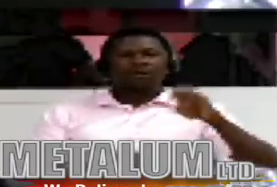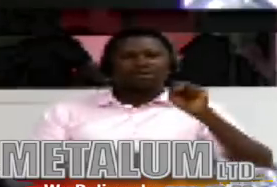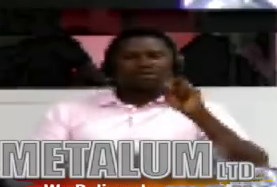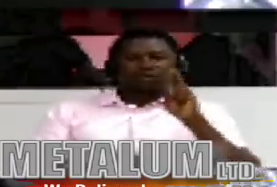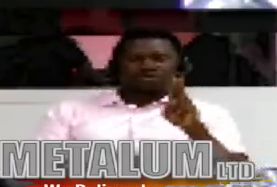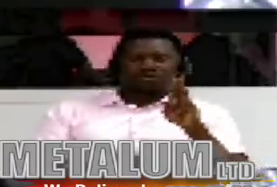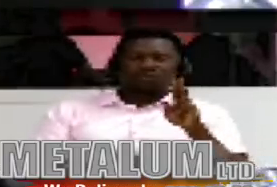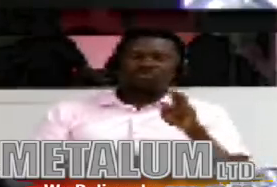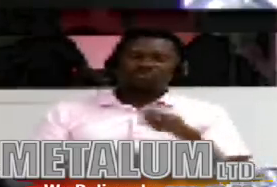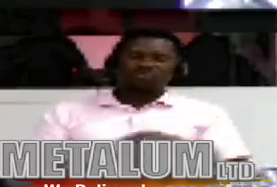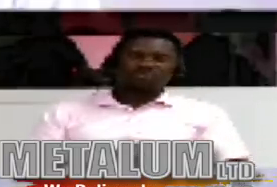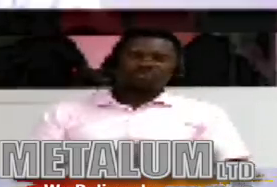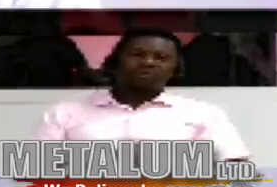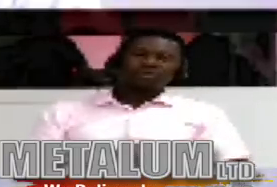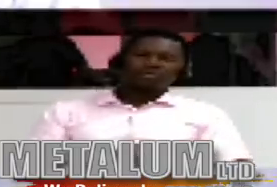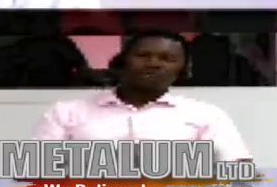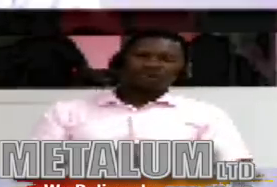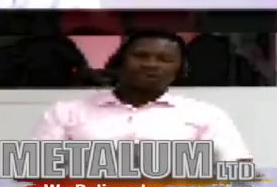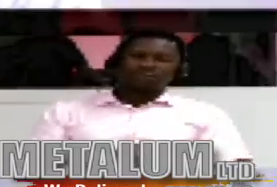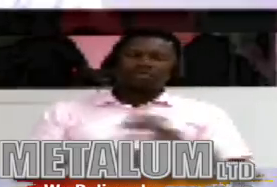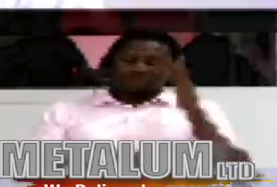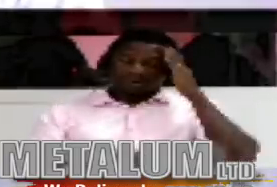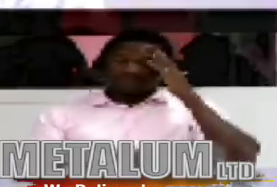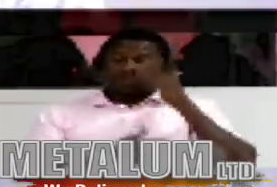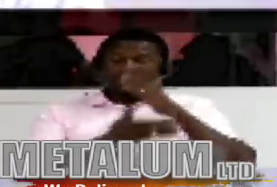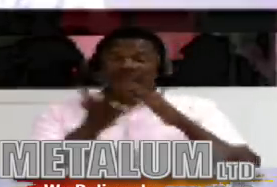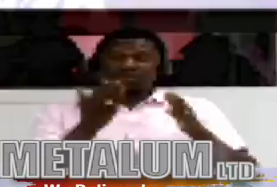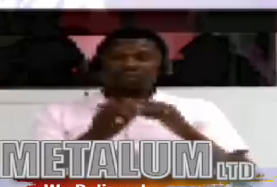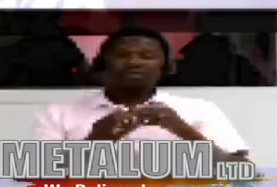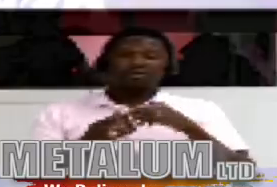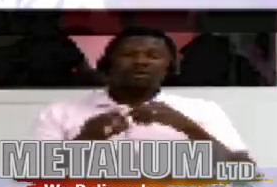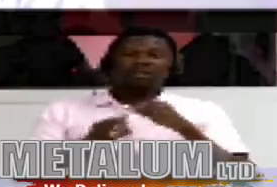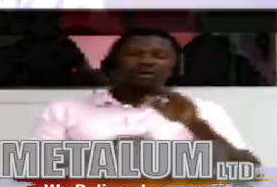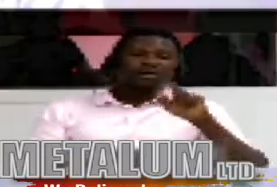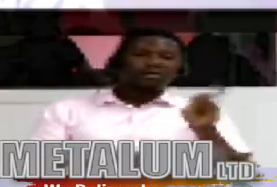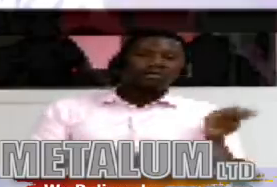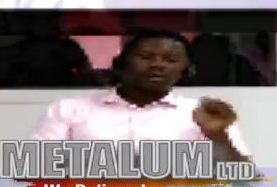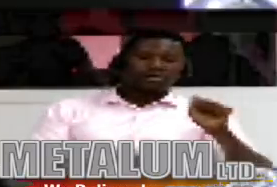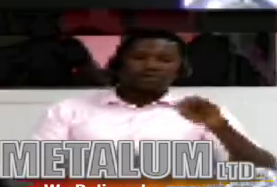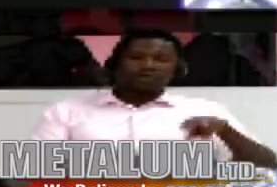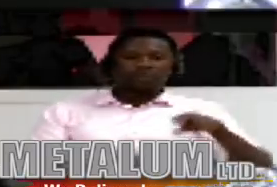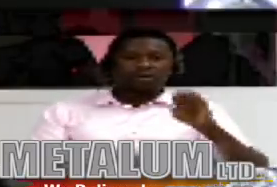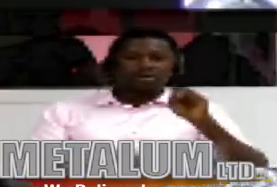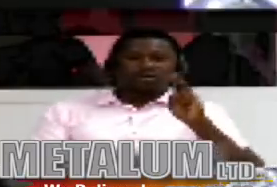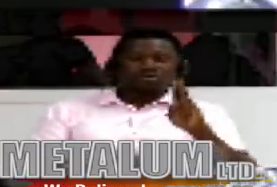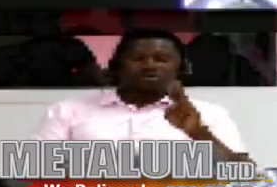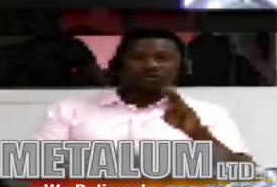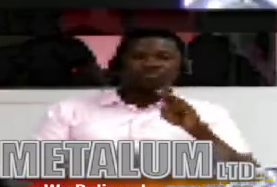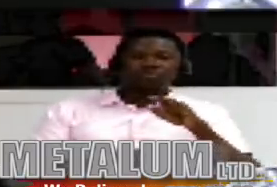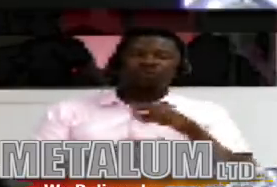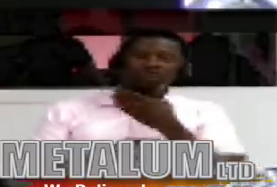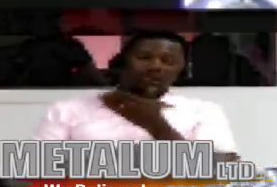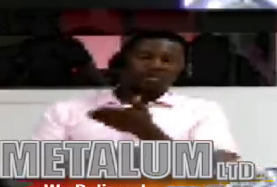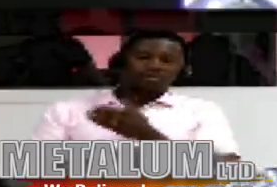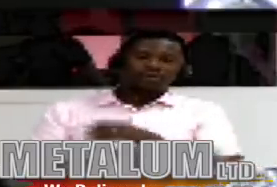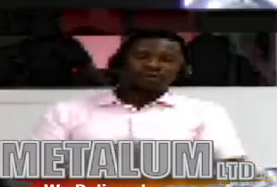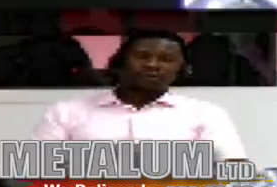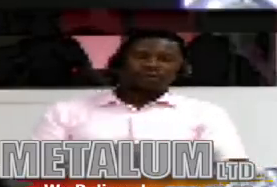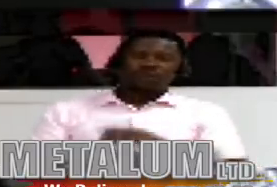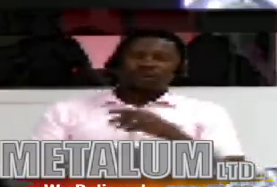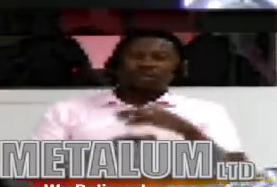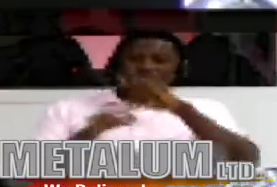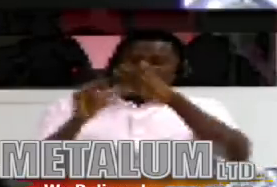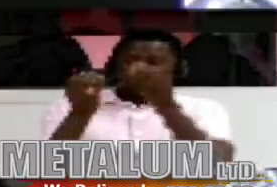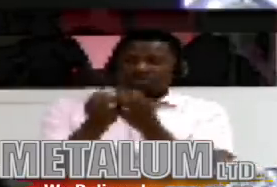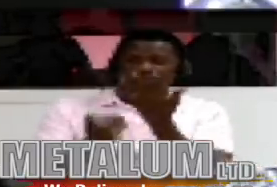at that time he was part of the executive of Gamsu. So to make sure I understand, this team of 5 people were